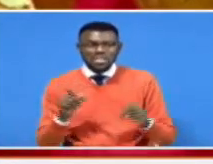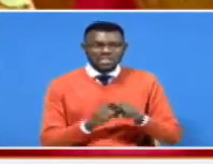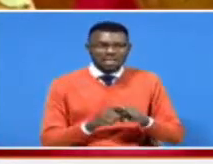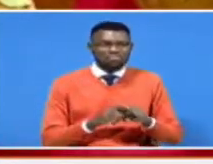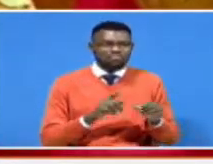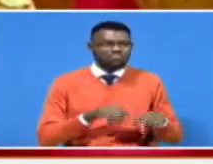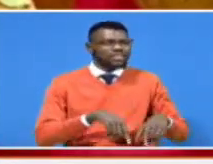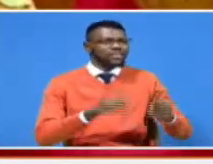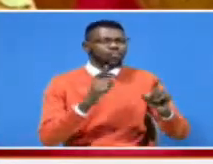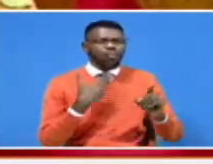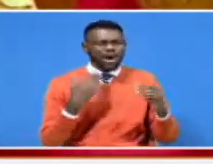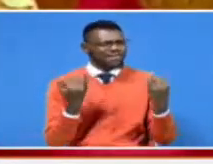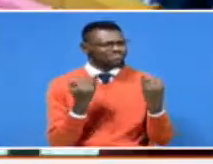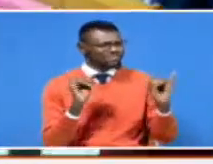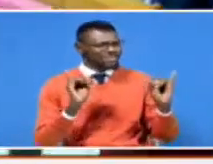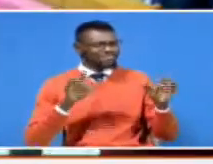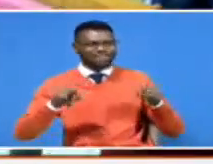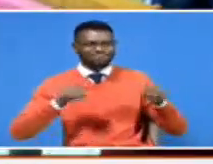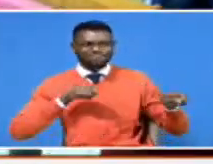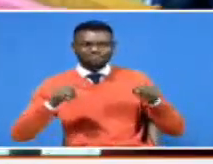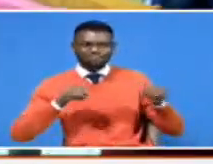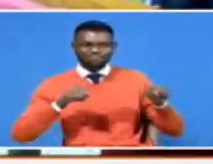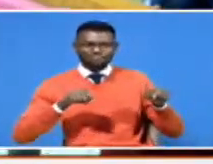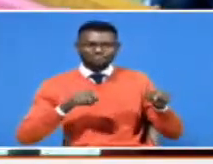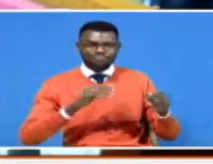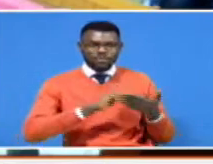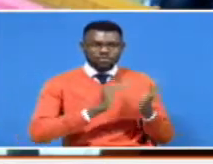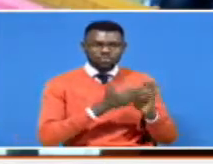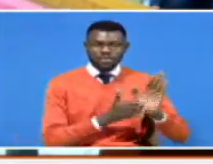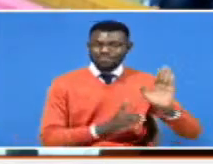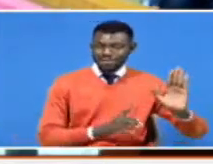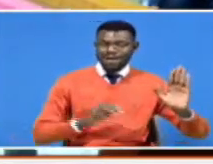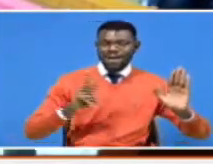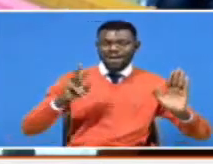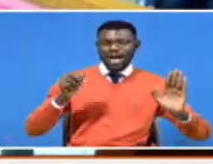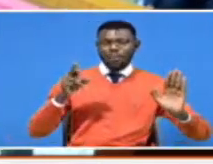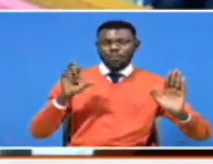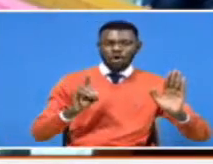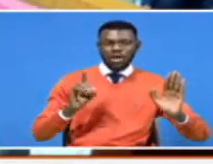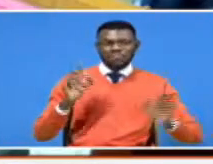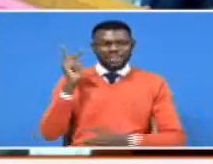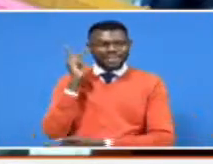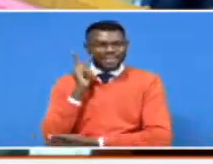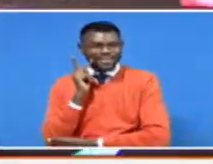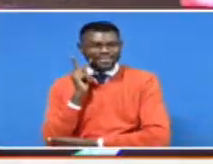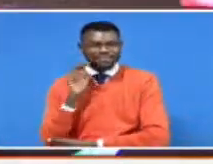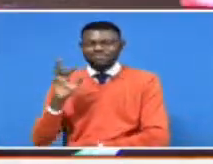are seeking autonomy in the management of ward funds. Ken Gashohe, KTN News.